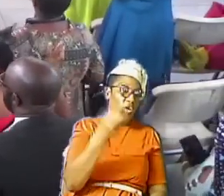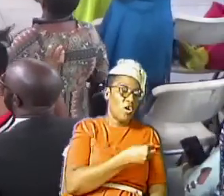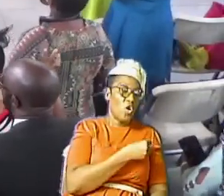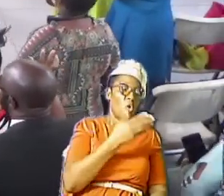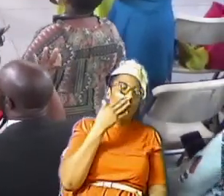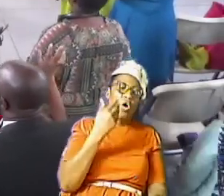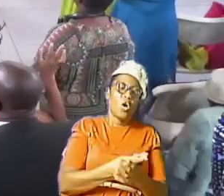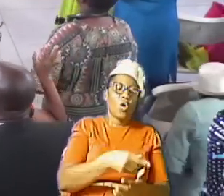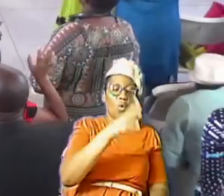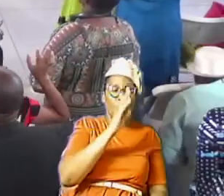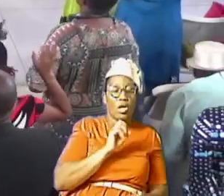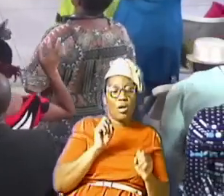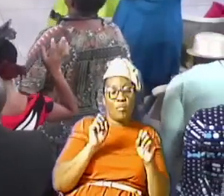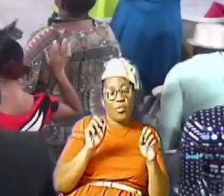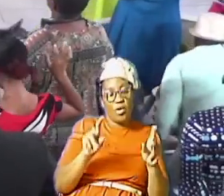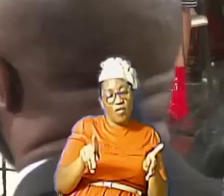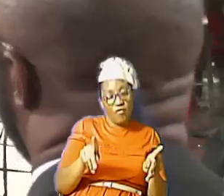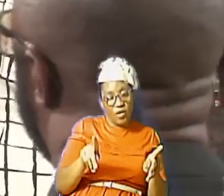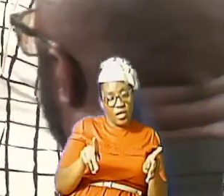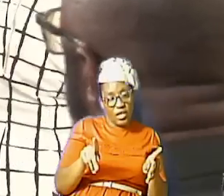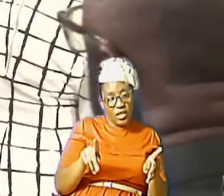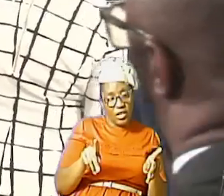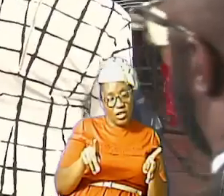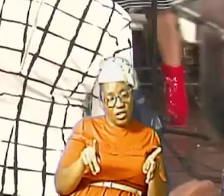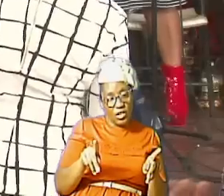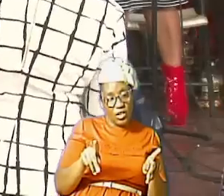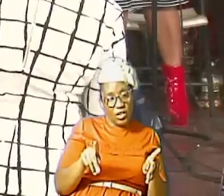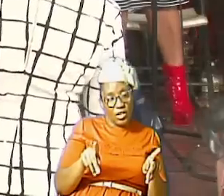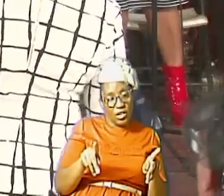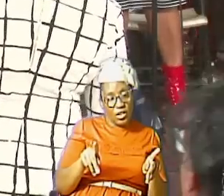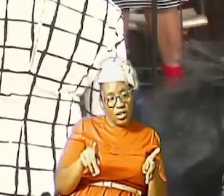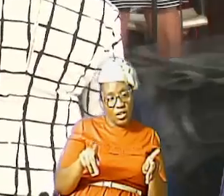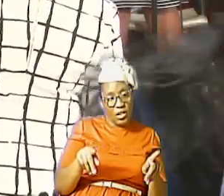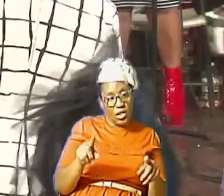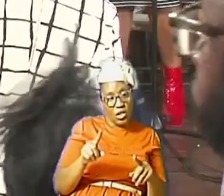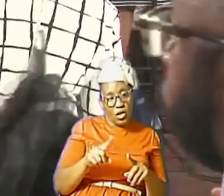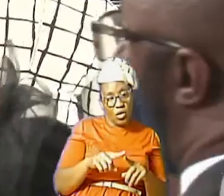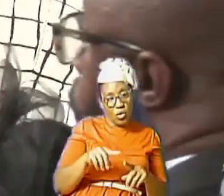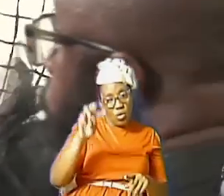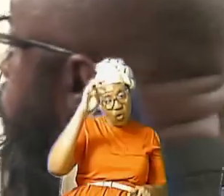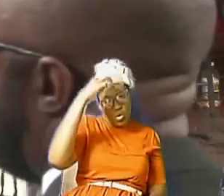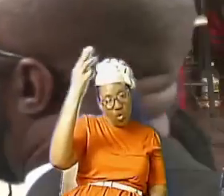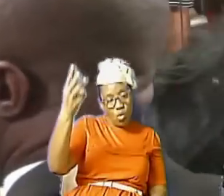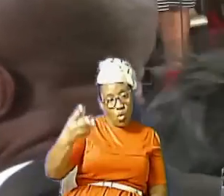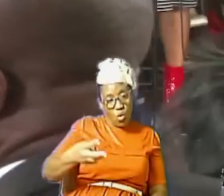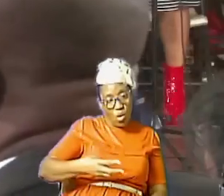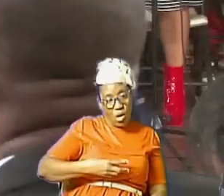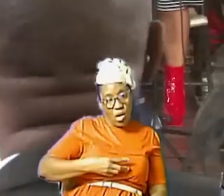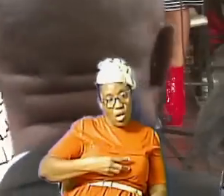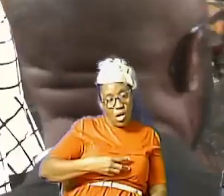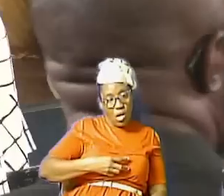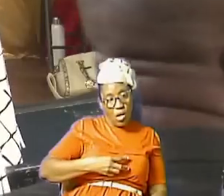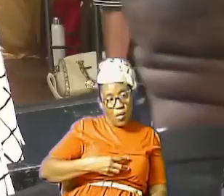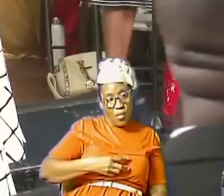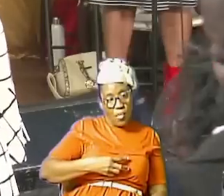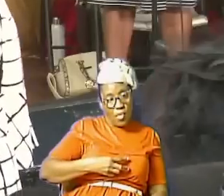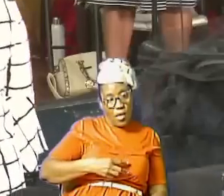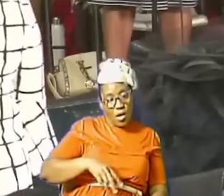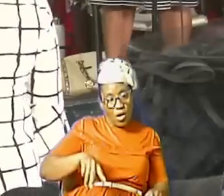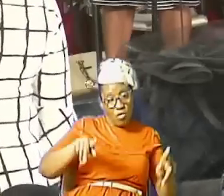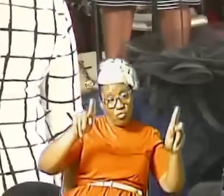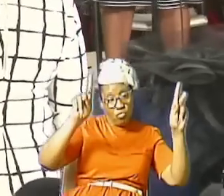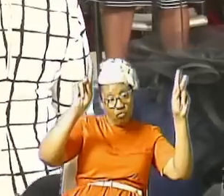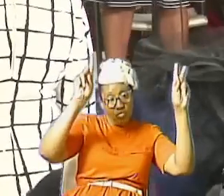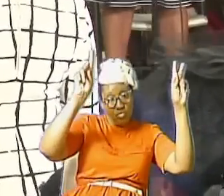God. It is my privilege, it is my delight, amen, to welcome this podium